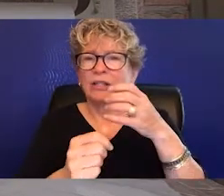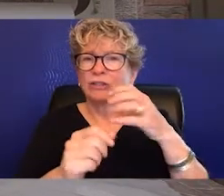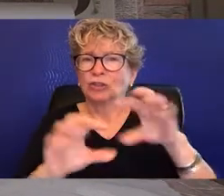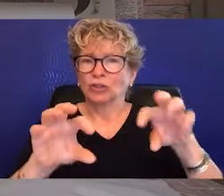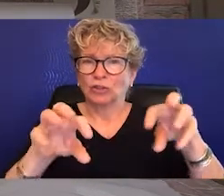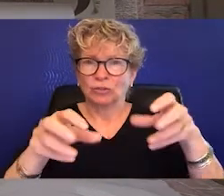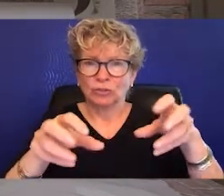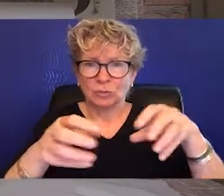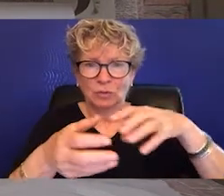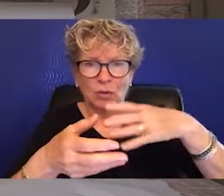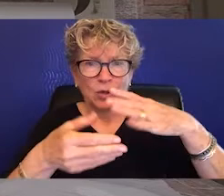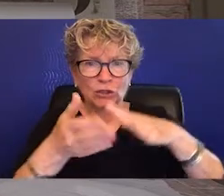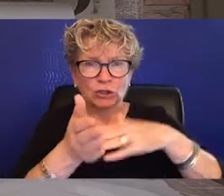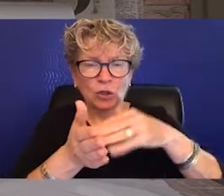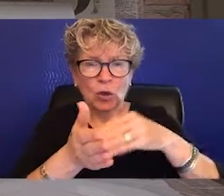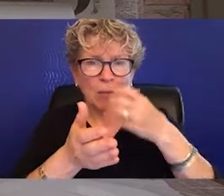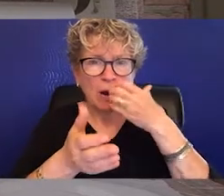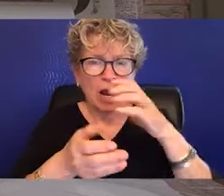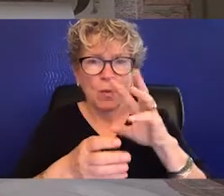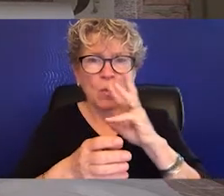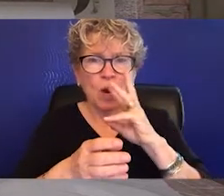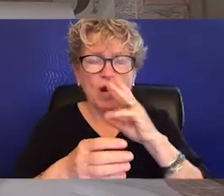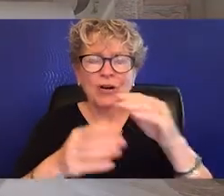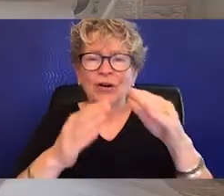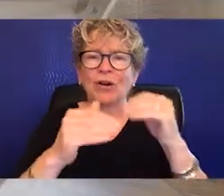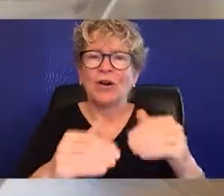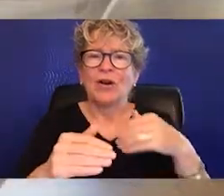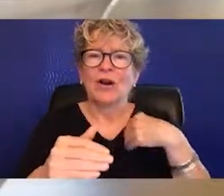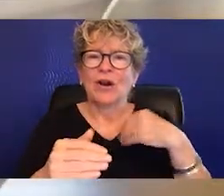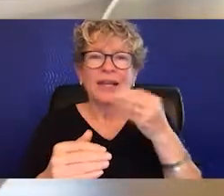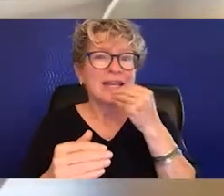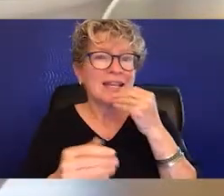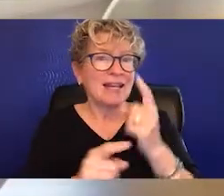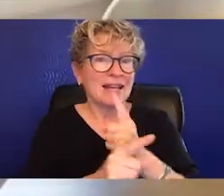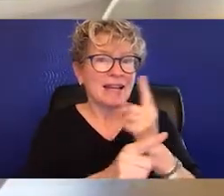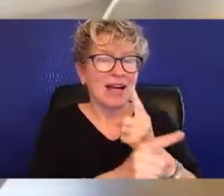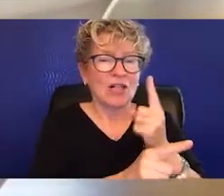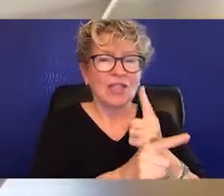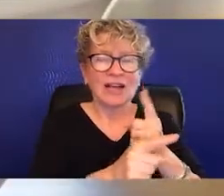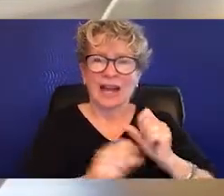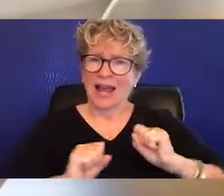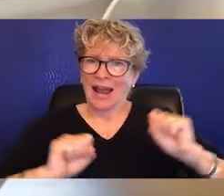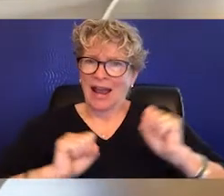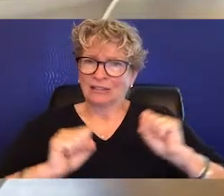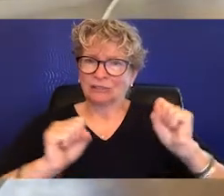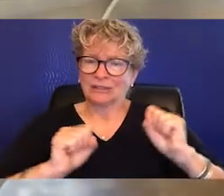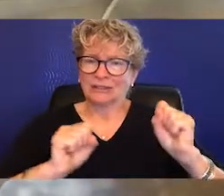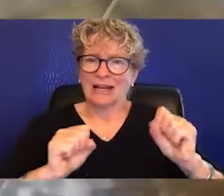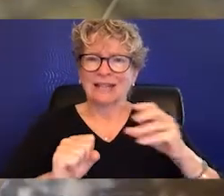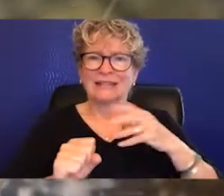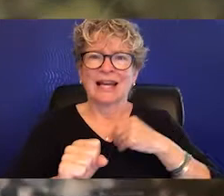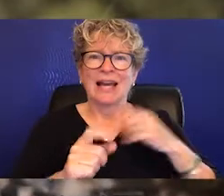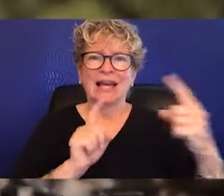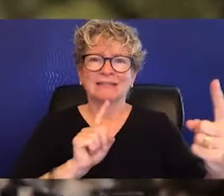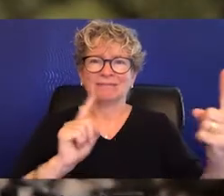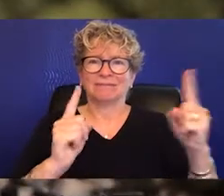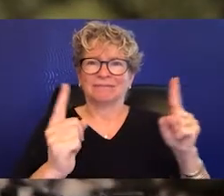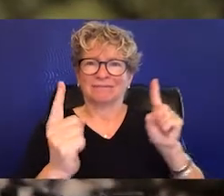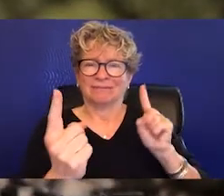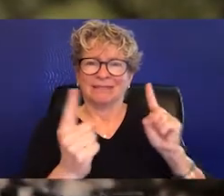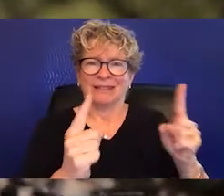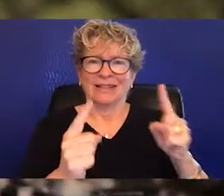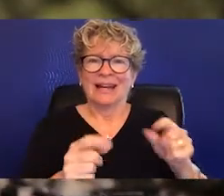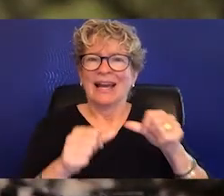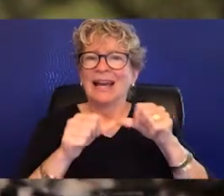hand hygiene by washing your hands with soap and hot water regularly, eating healthy, getting plenty of exercise,